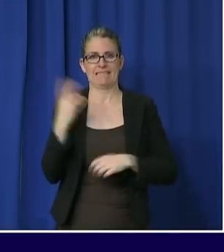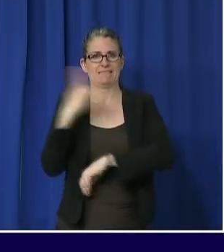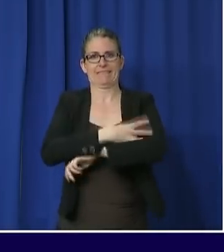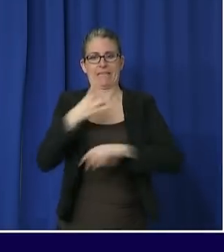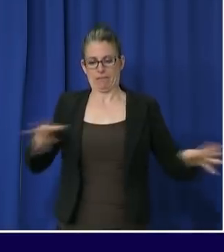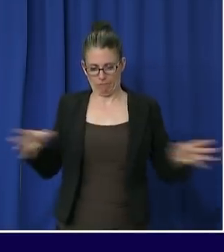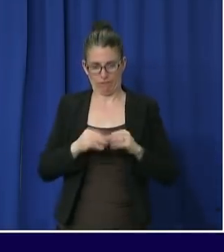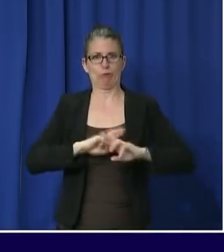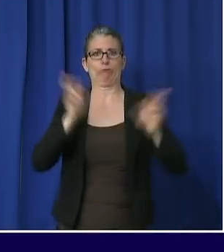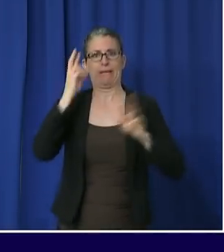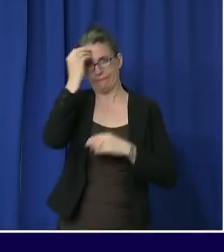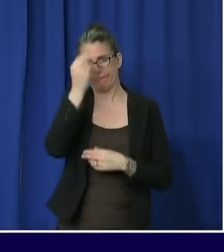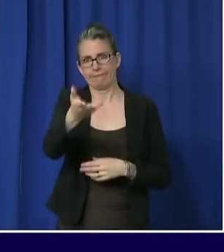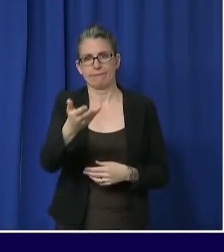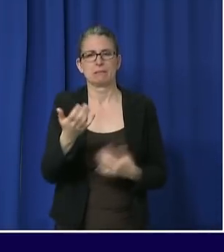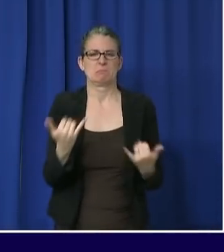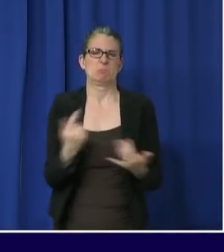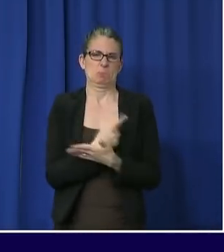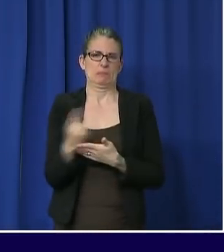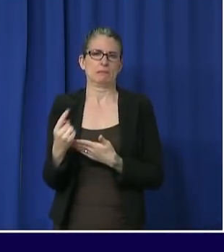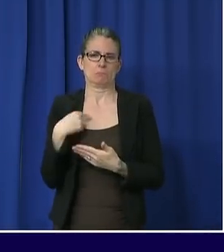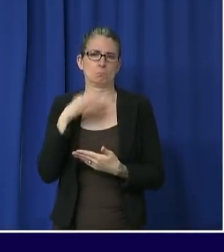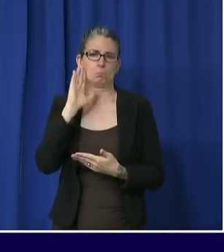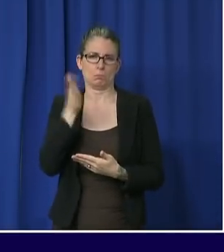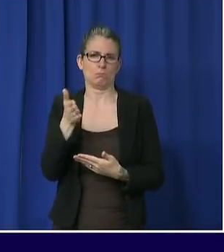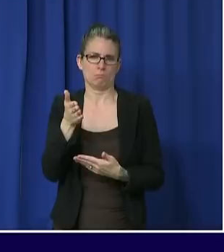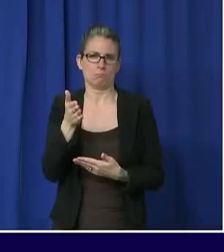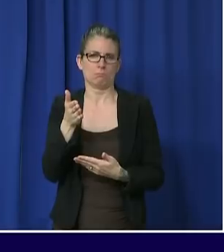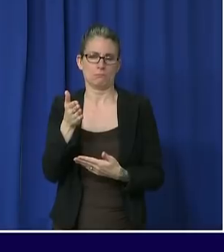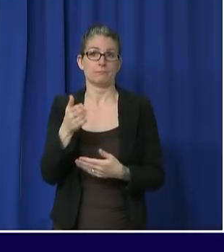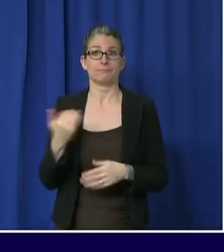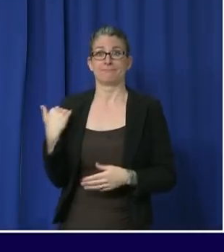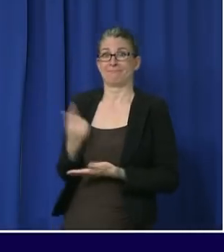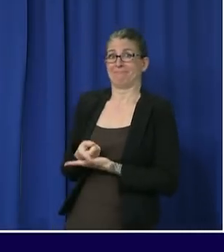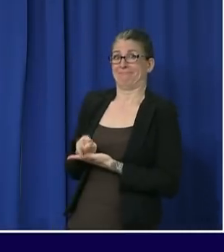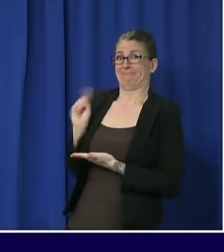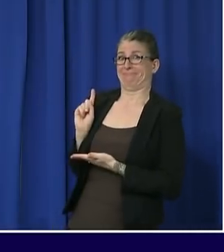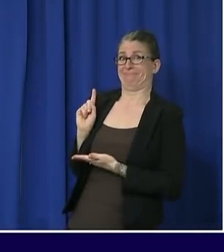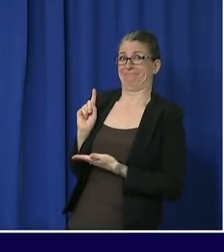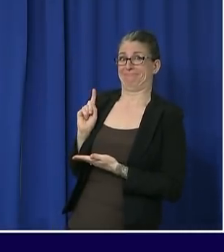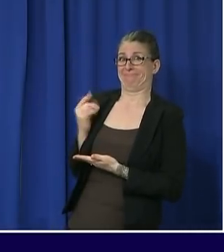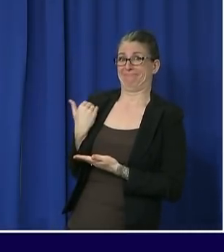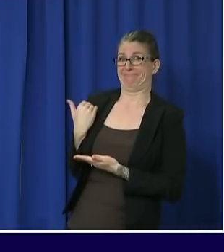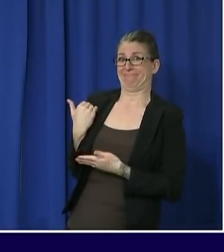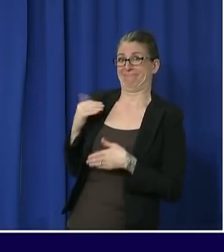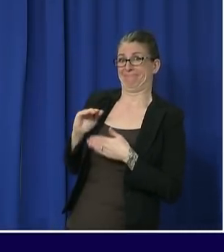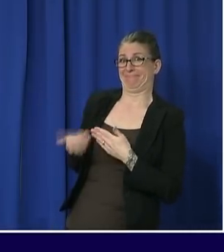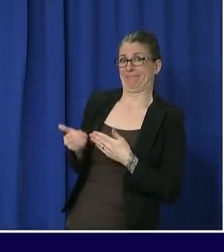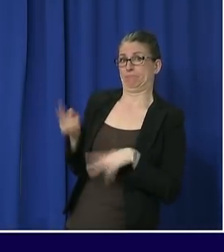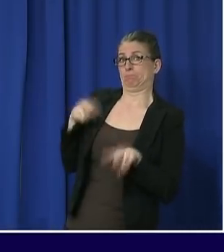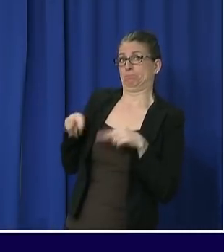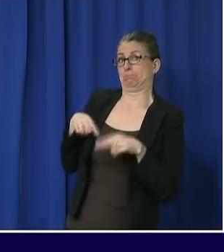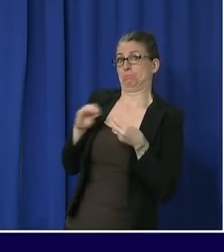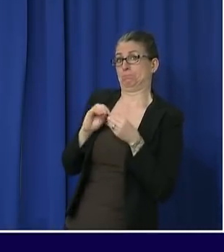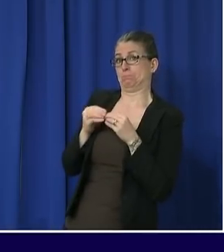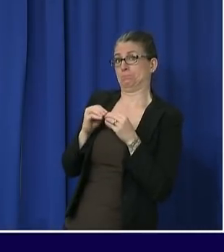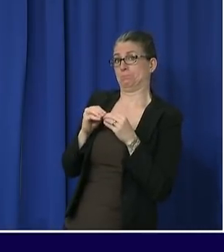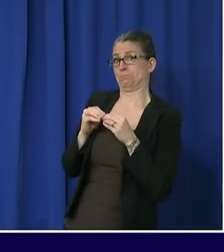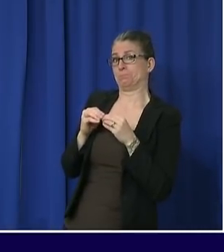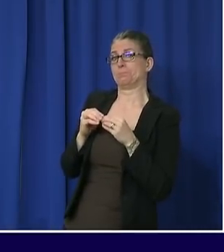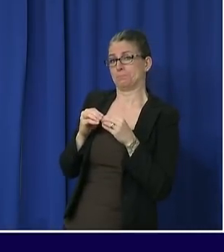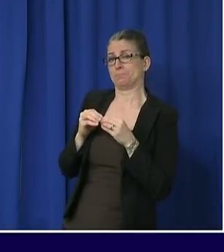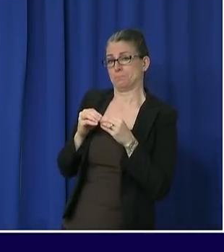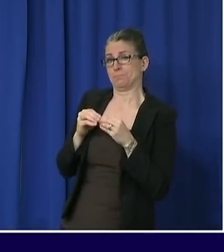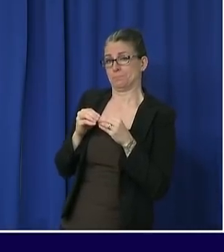midweek. But based on the numbers that I looked at over the weekend, this metric that I go back to a lot, which is the positivity